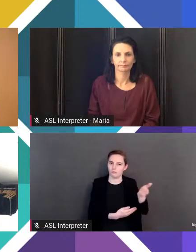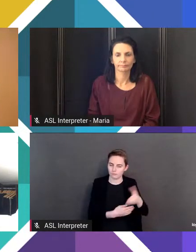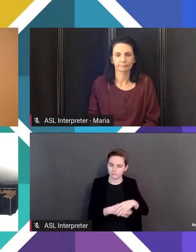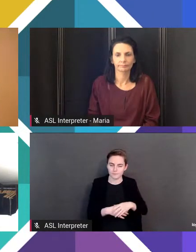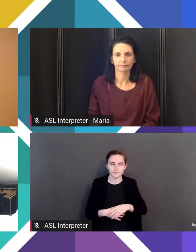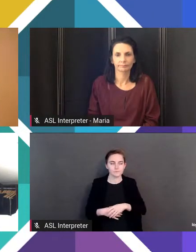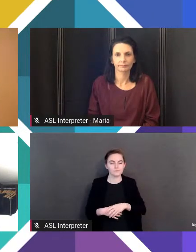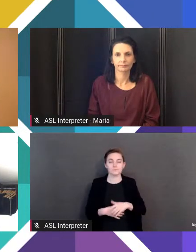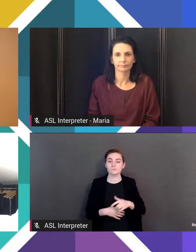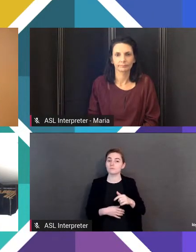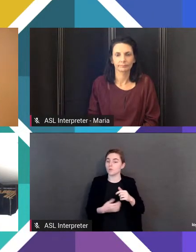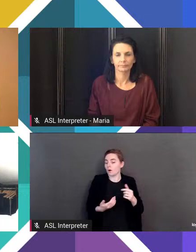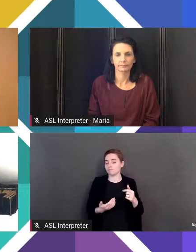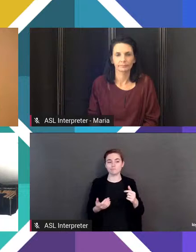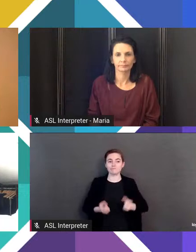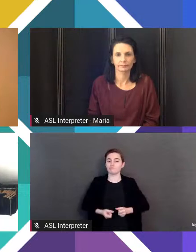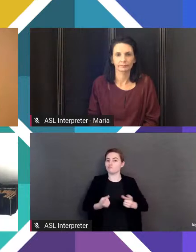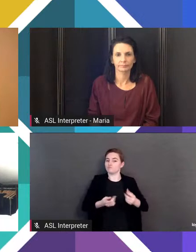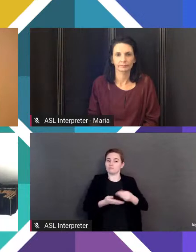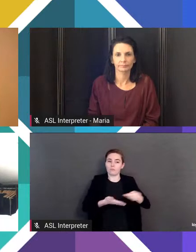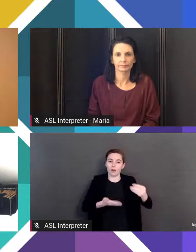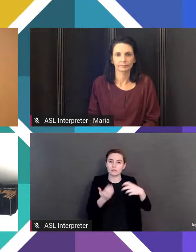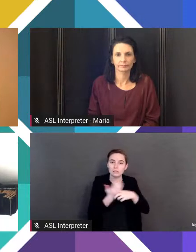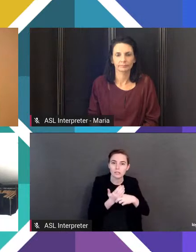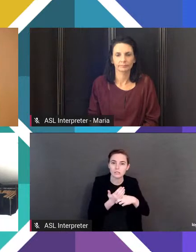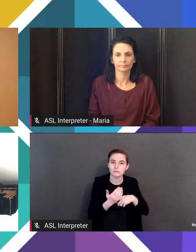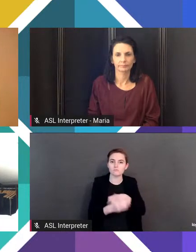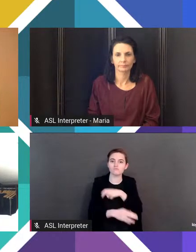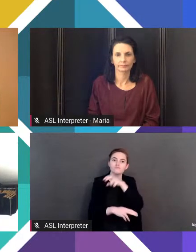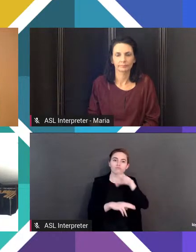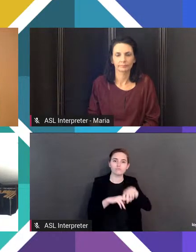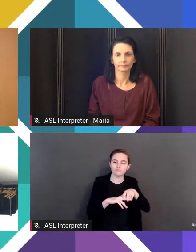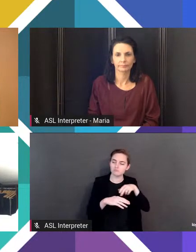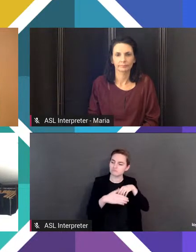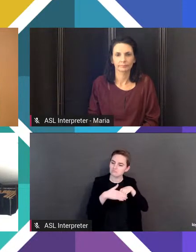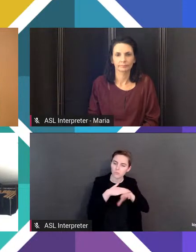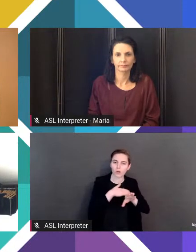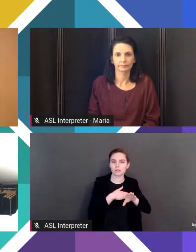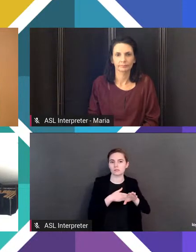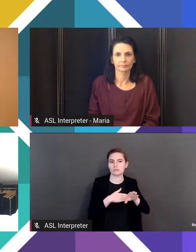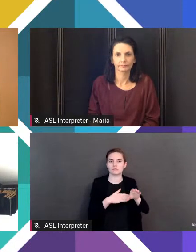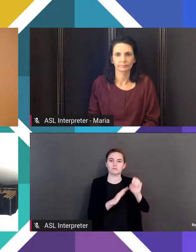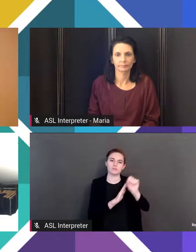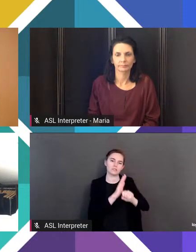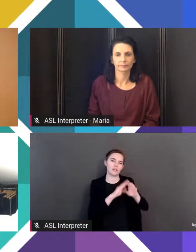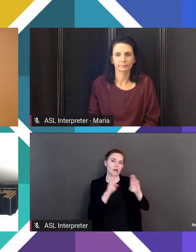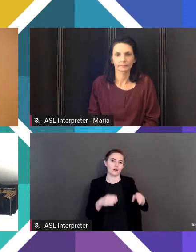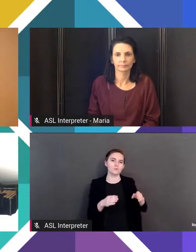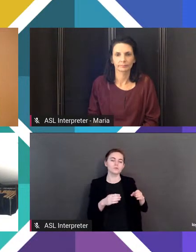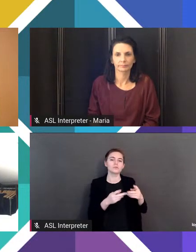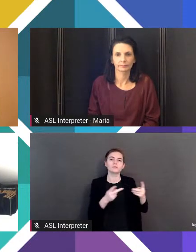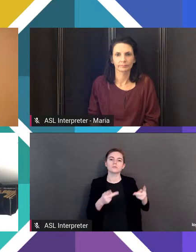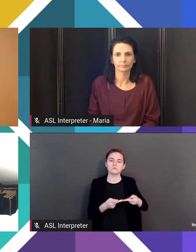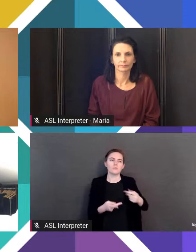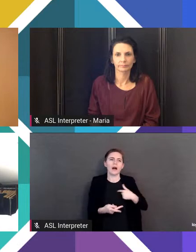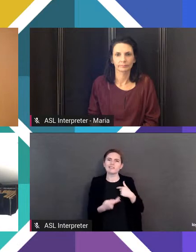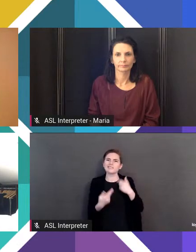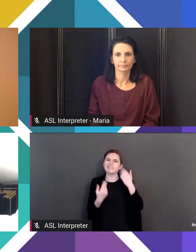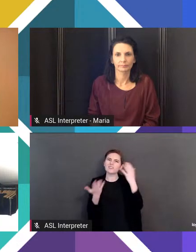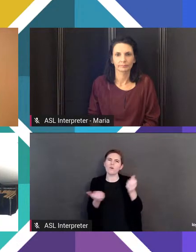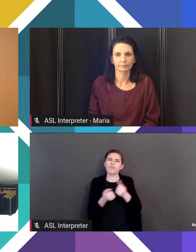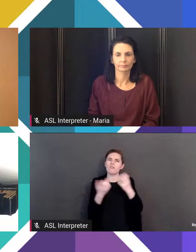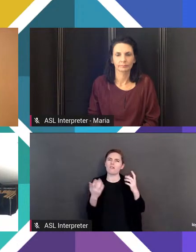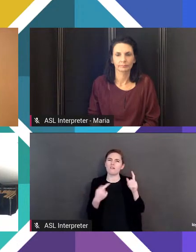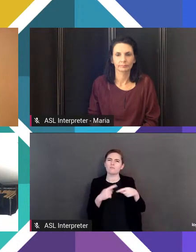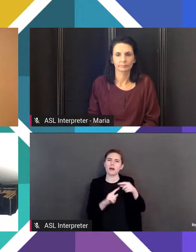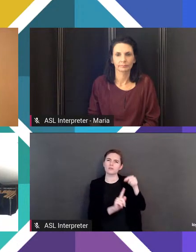So I bought the tickets to it and like I immediately walked into the State House and like I didn't really know much about Muncha other than like what I'd